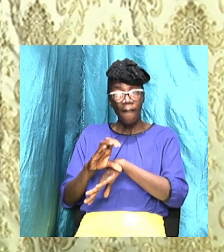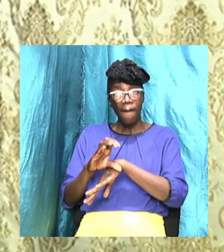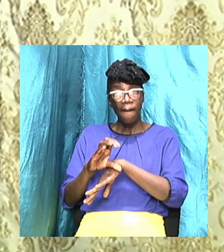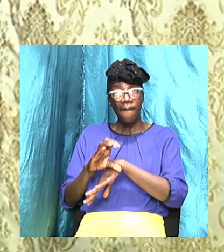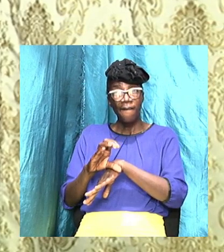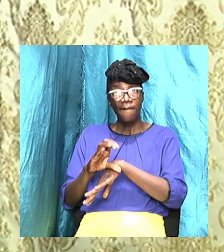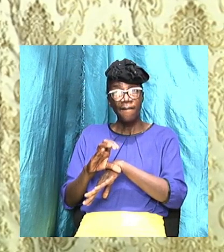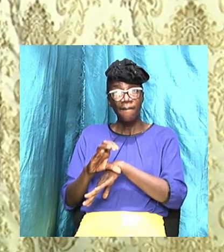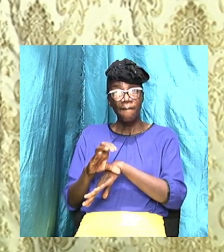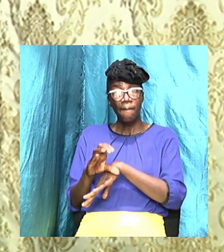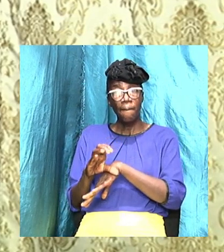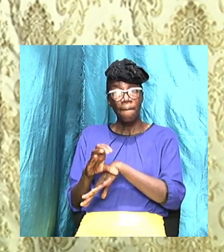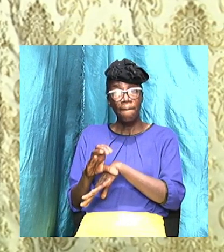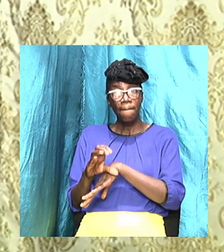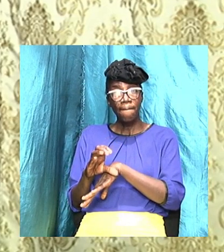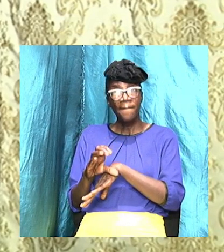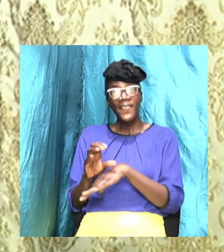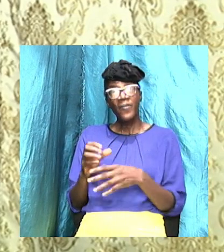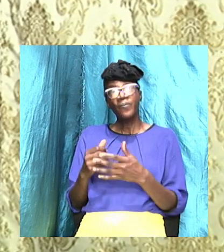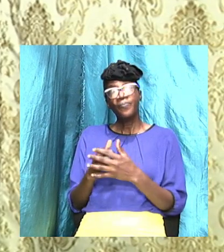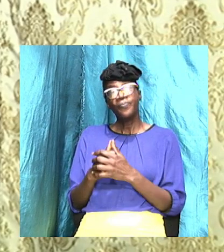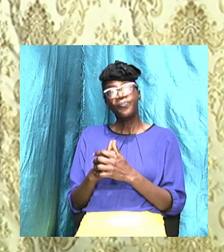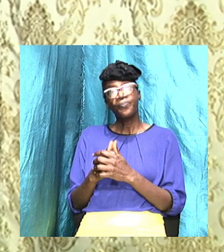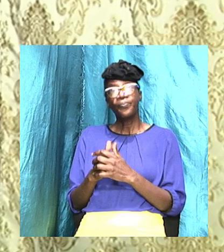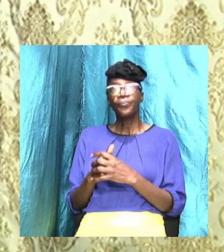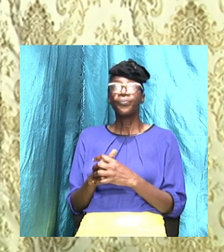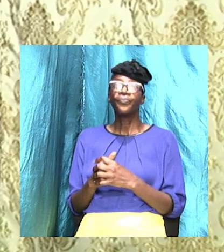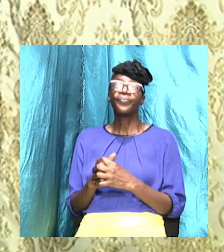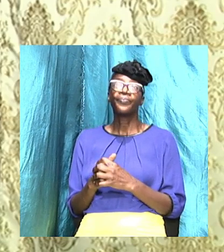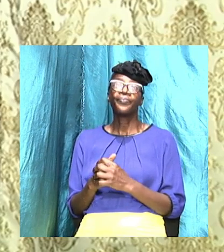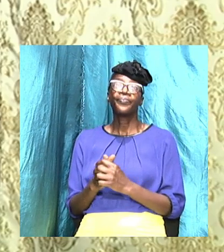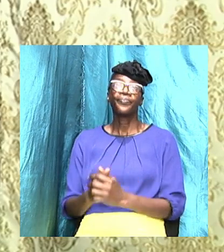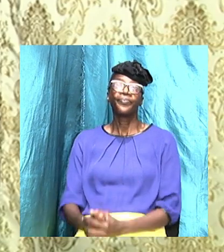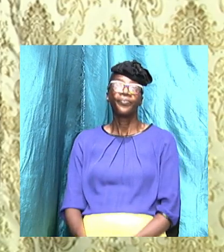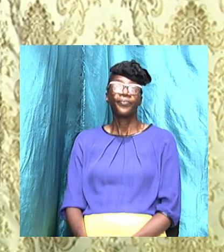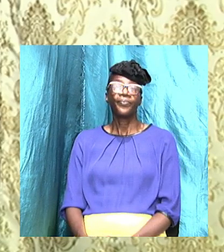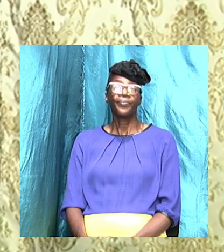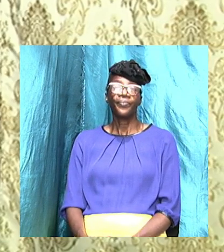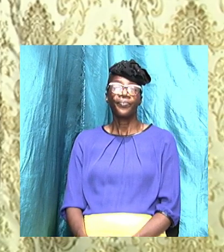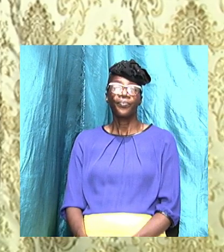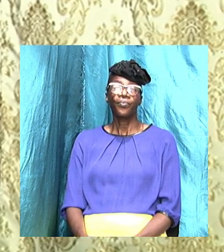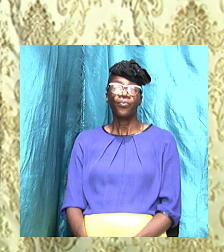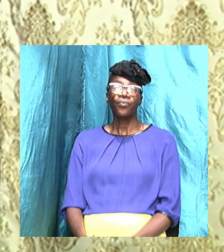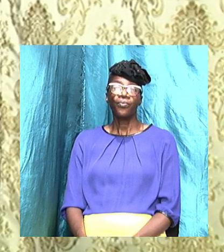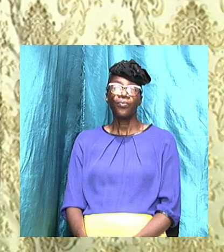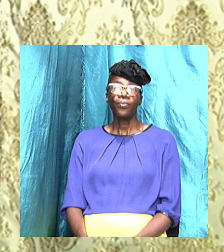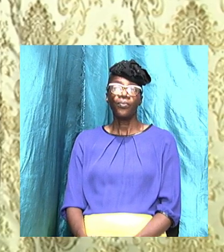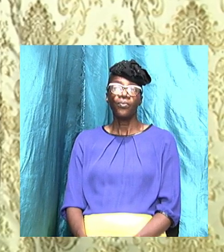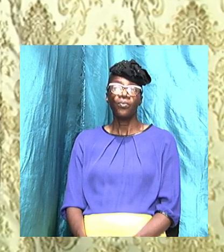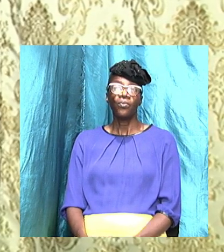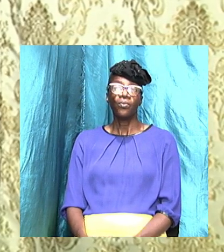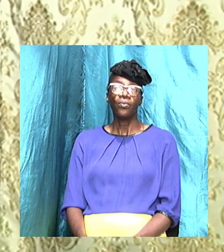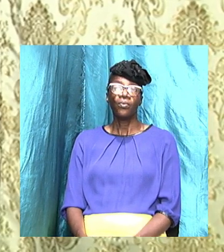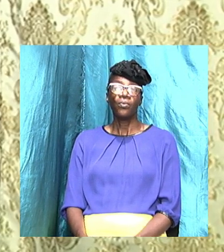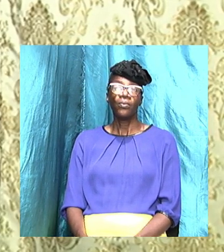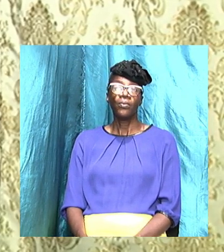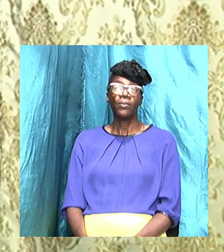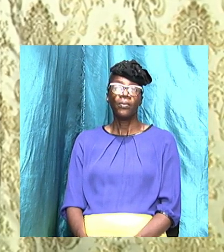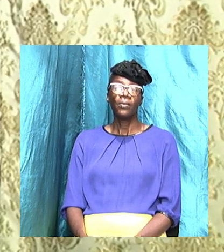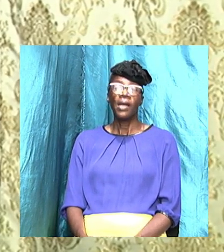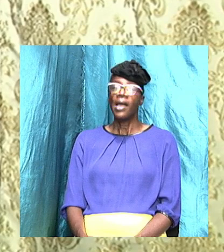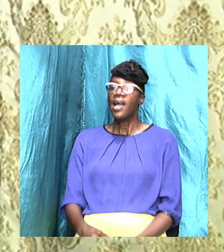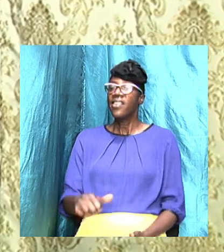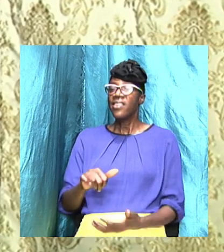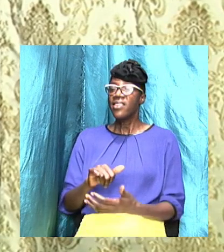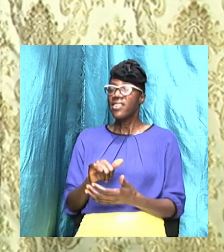amen, the problems that we are having as it pertains to holiness, it is that there